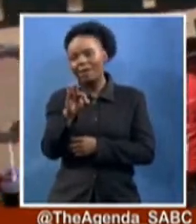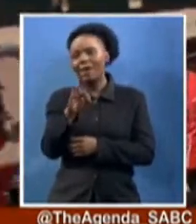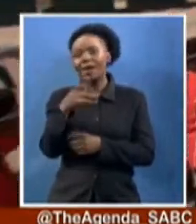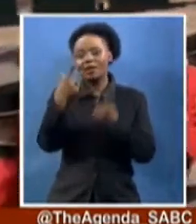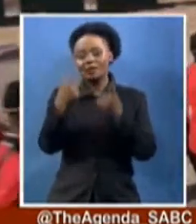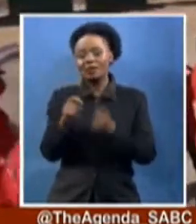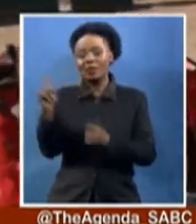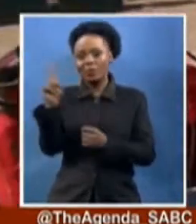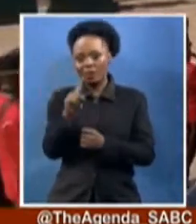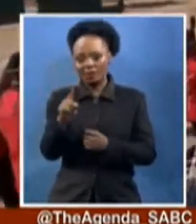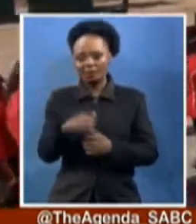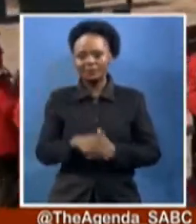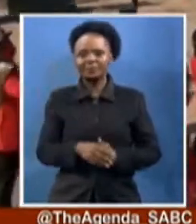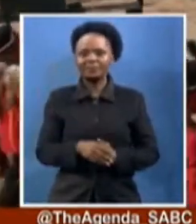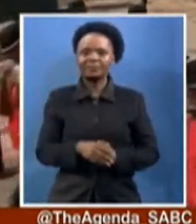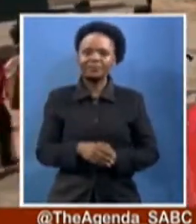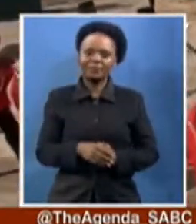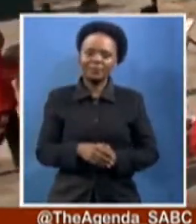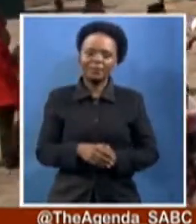opened this